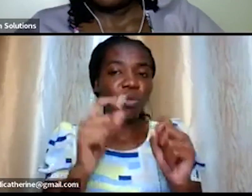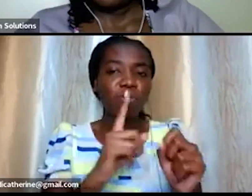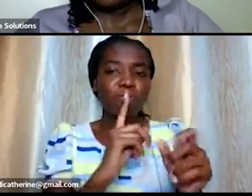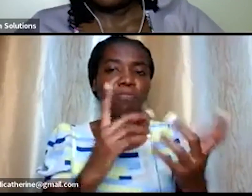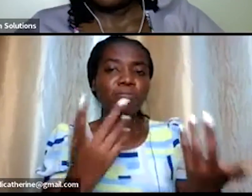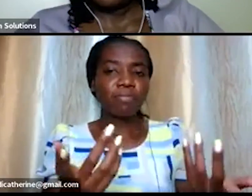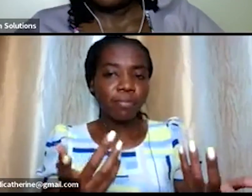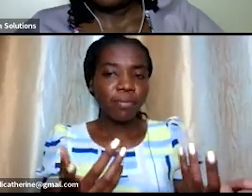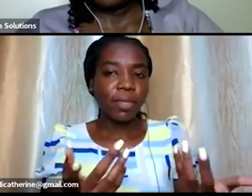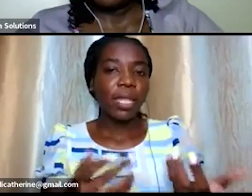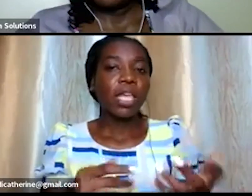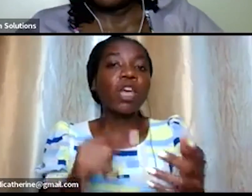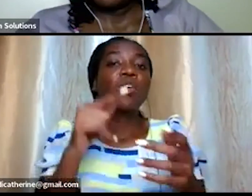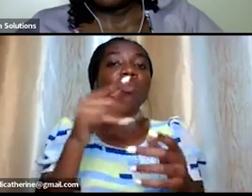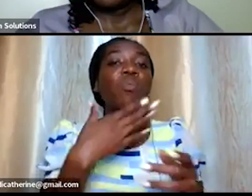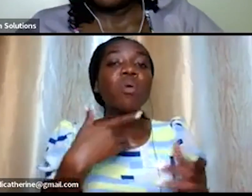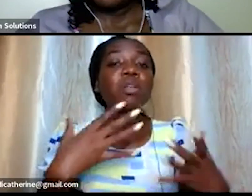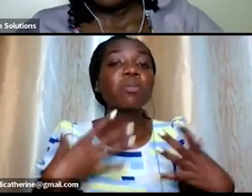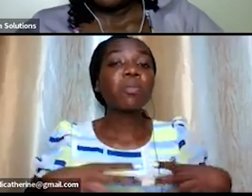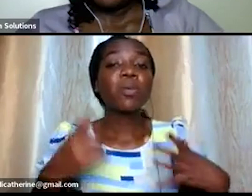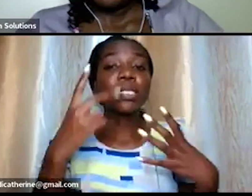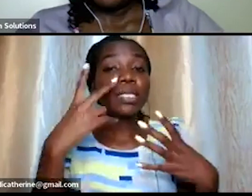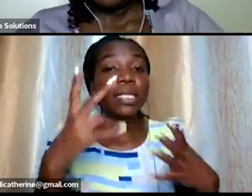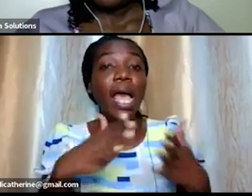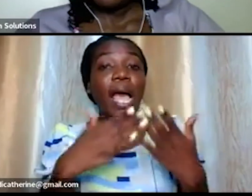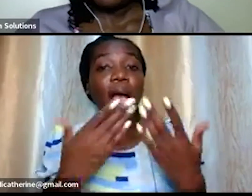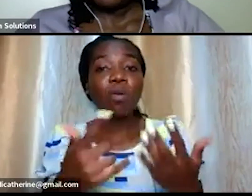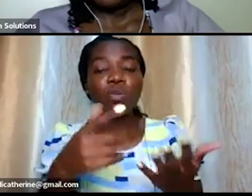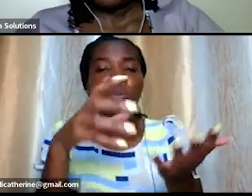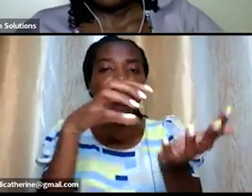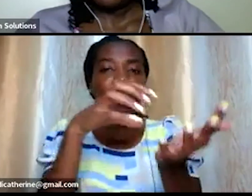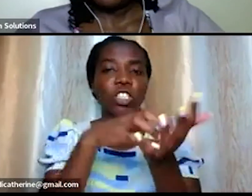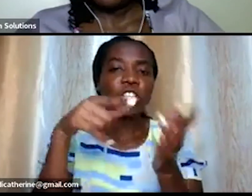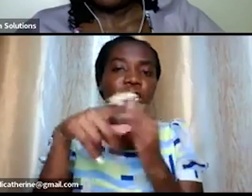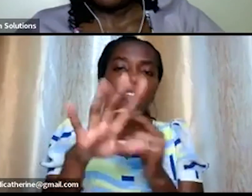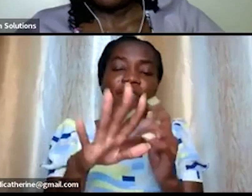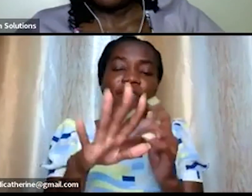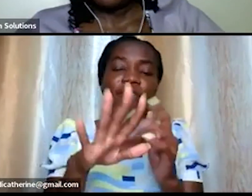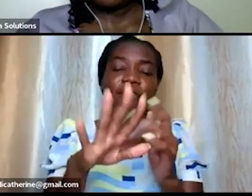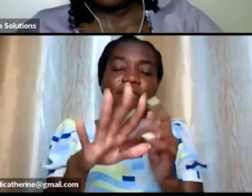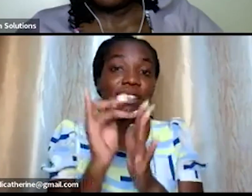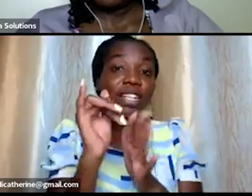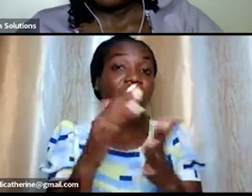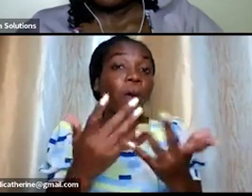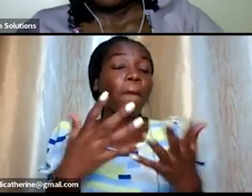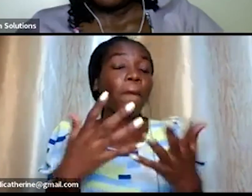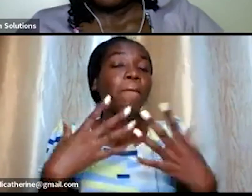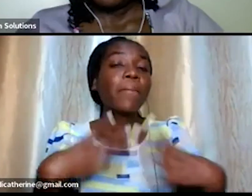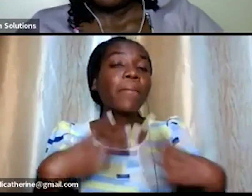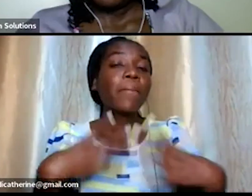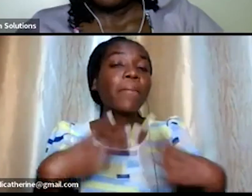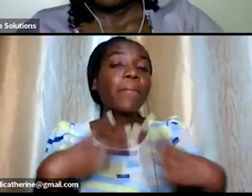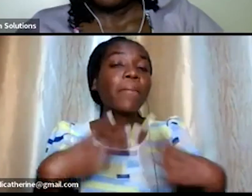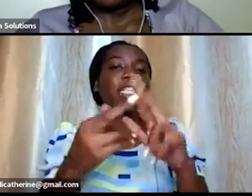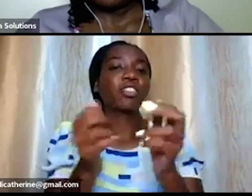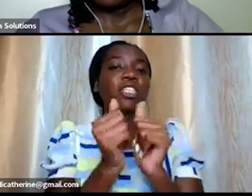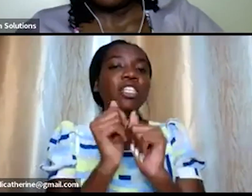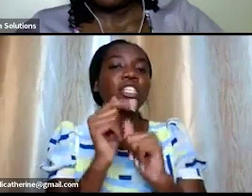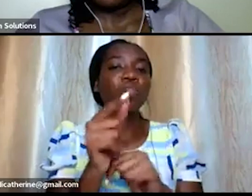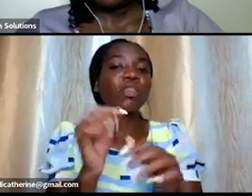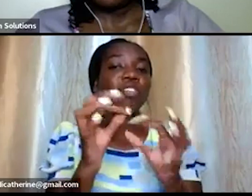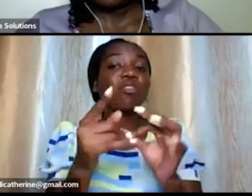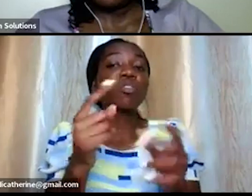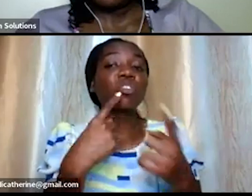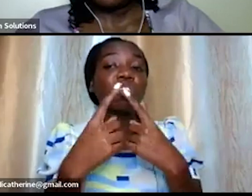you want people to see you. How you position yourself is how people will relate with you. The things you talk about more often is